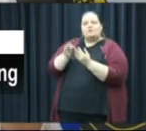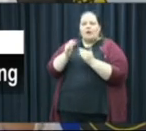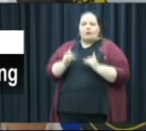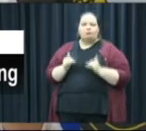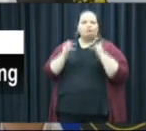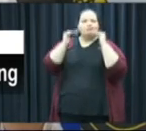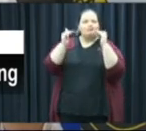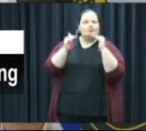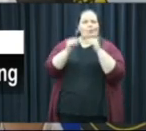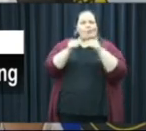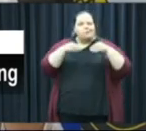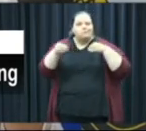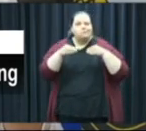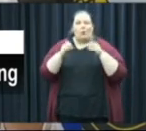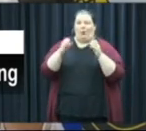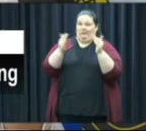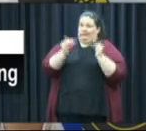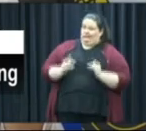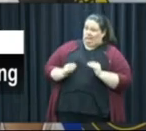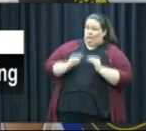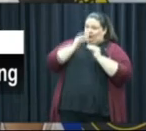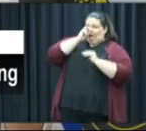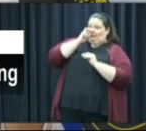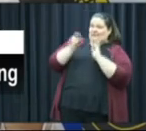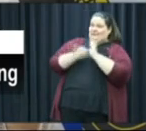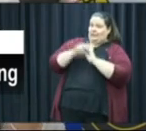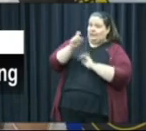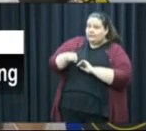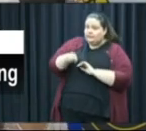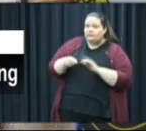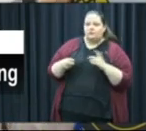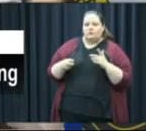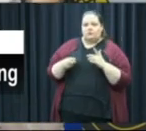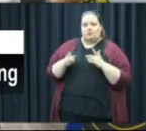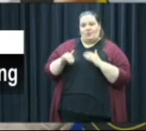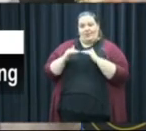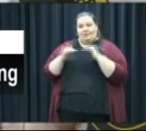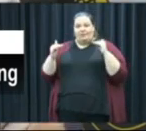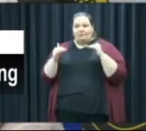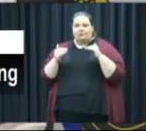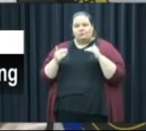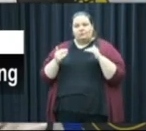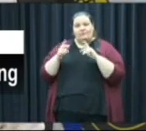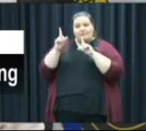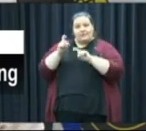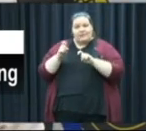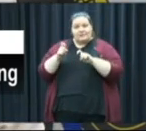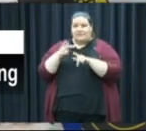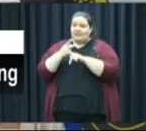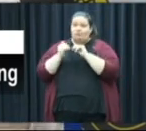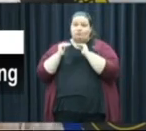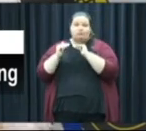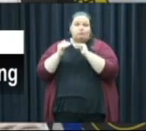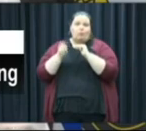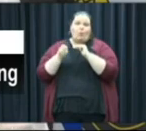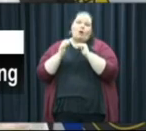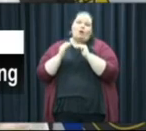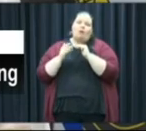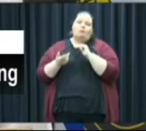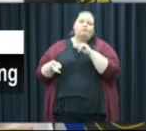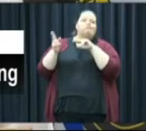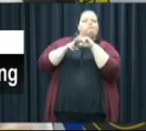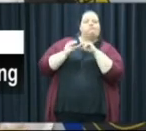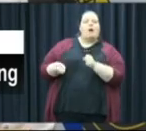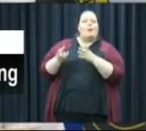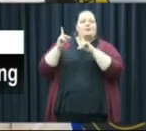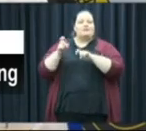a minimum level of testing, and we would want to see that level of testing either stay the same or increase as things progress. So that's